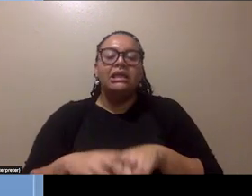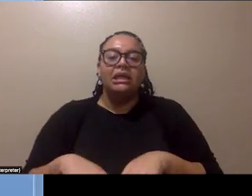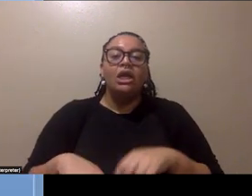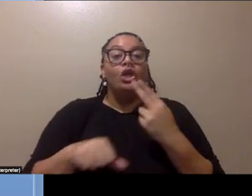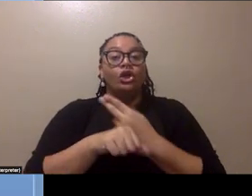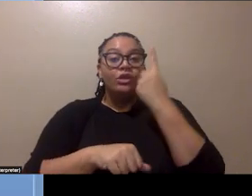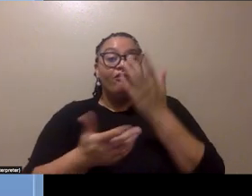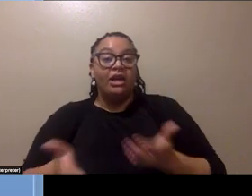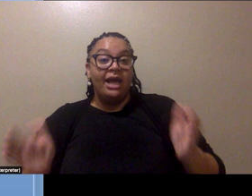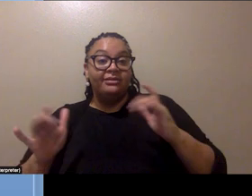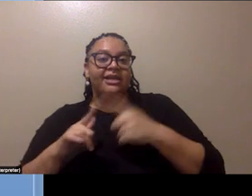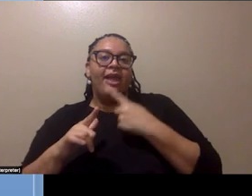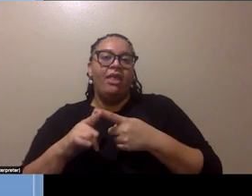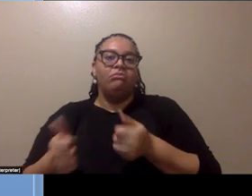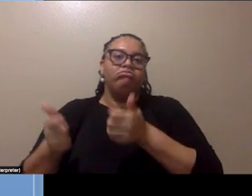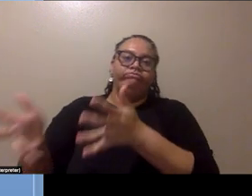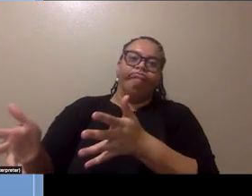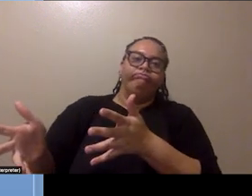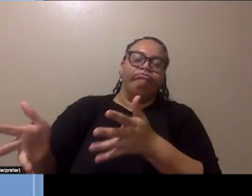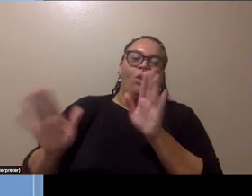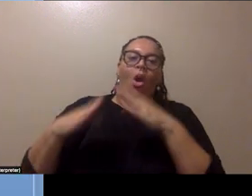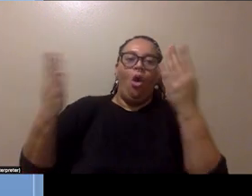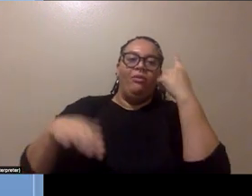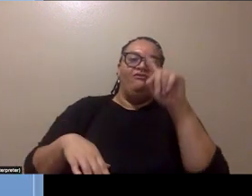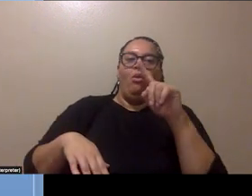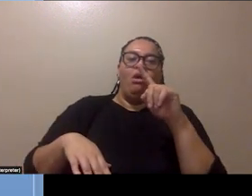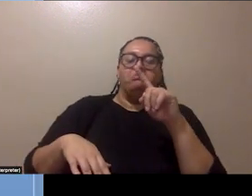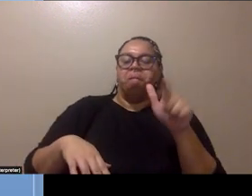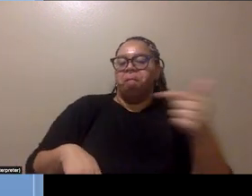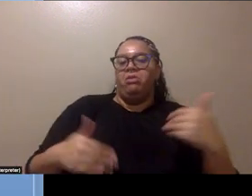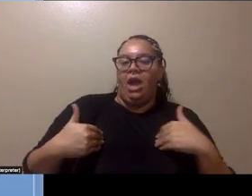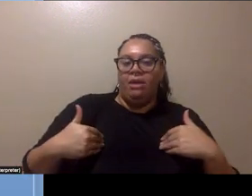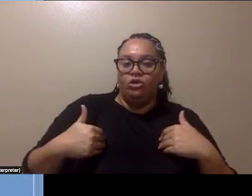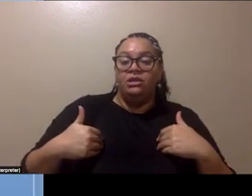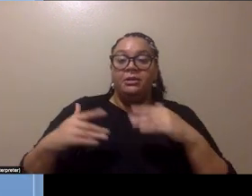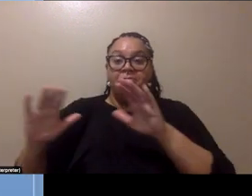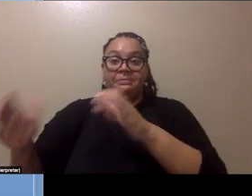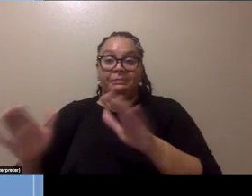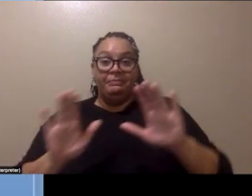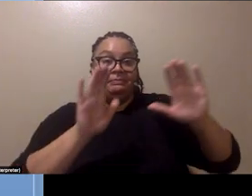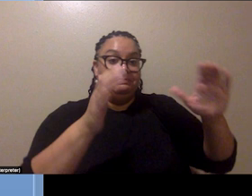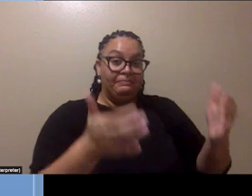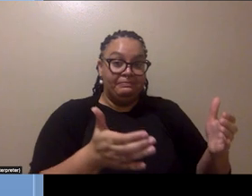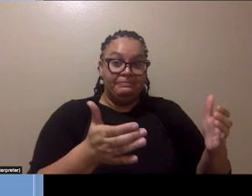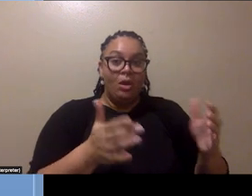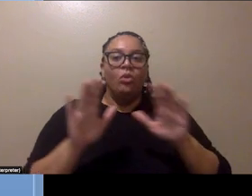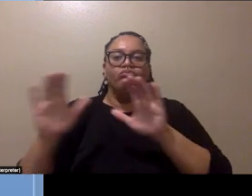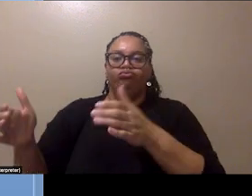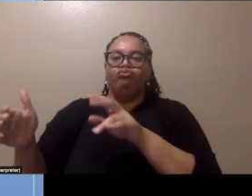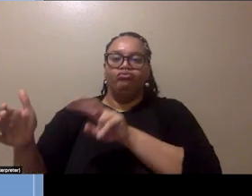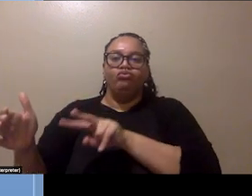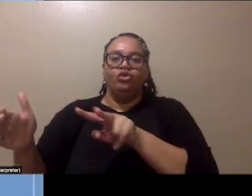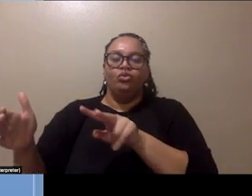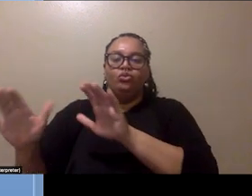So they'll create a cavity, use it for nesting, and then they'll abandon it and leave that cavity open. And then our other type of primary